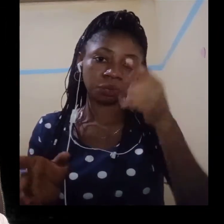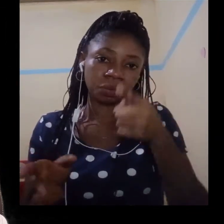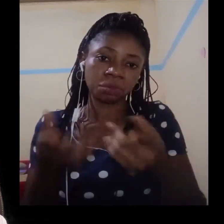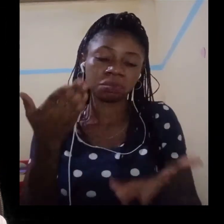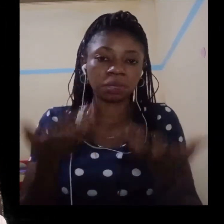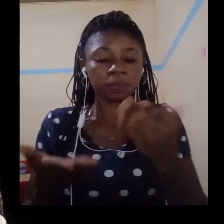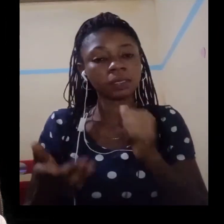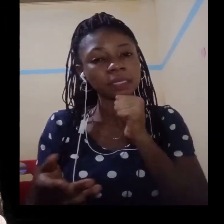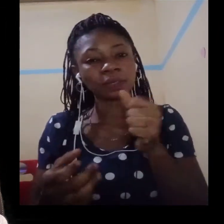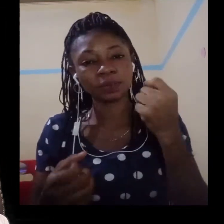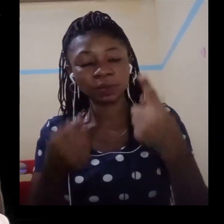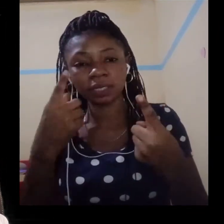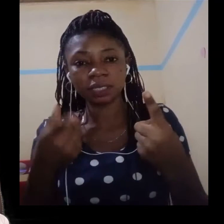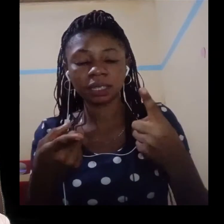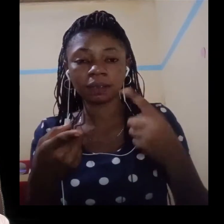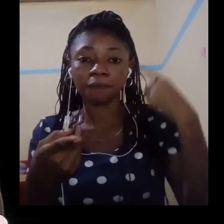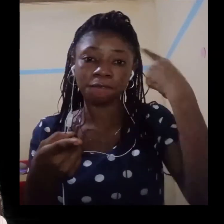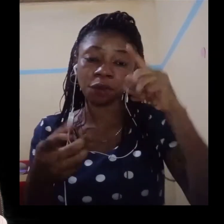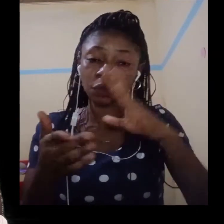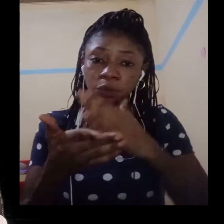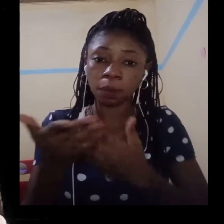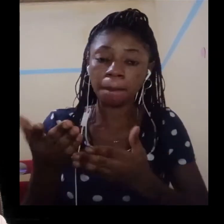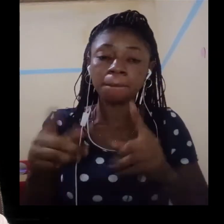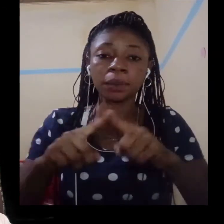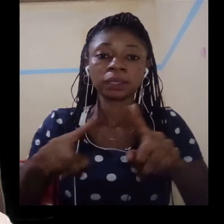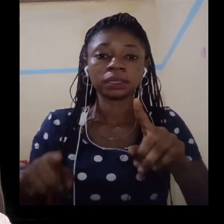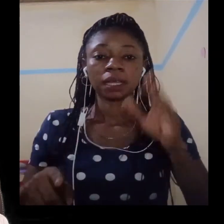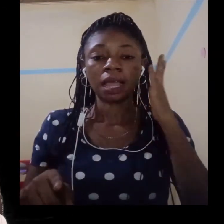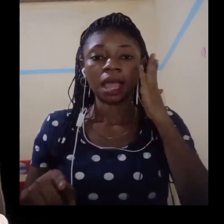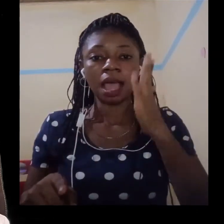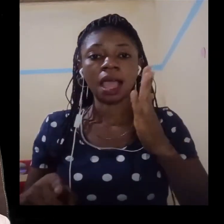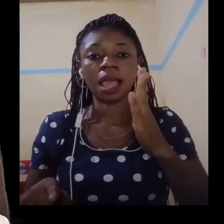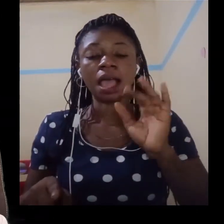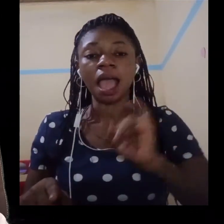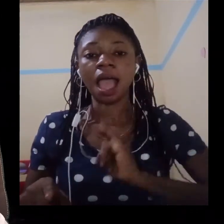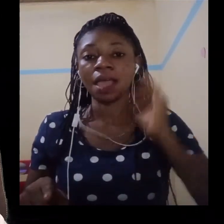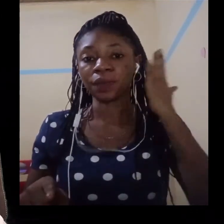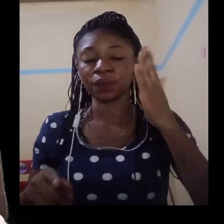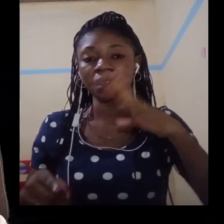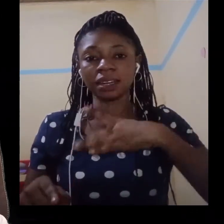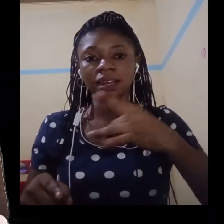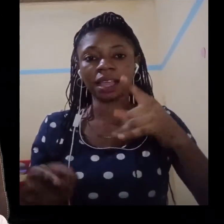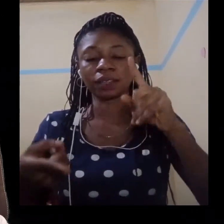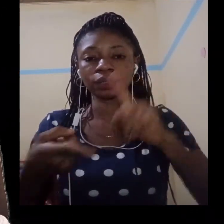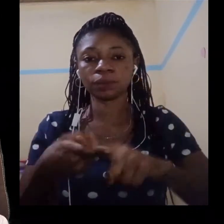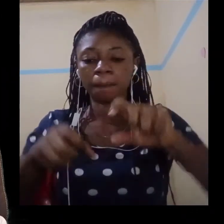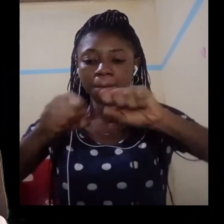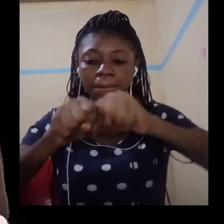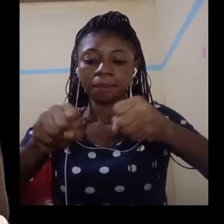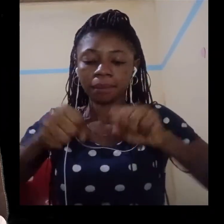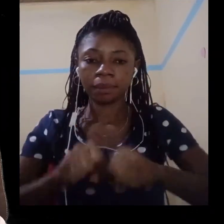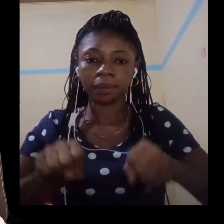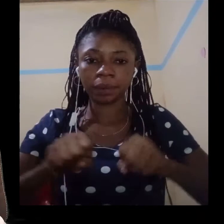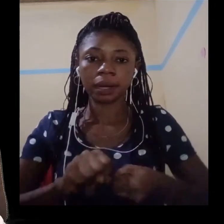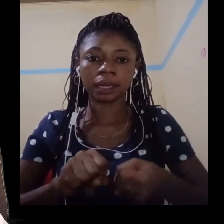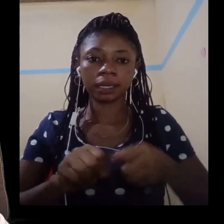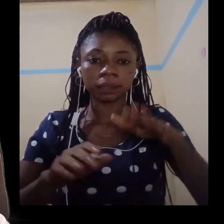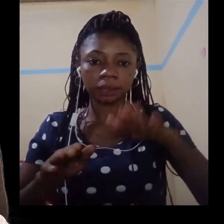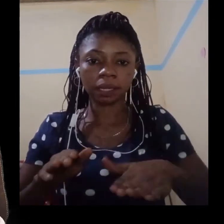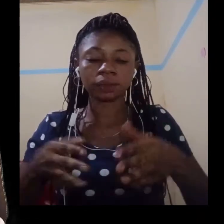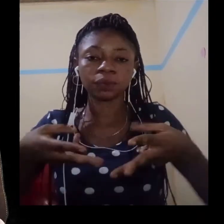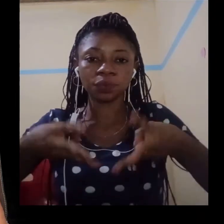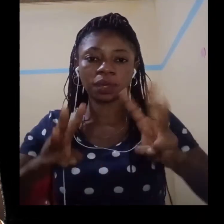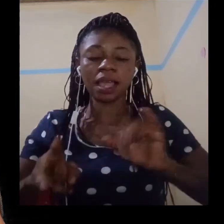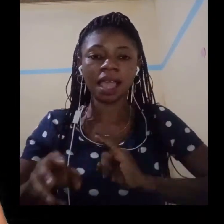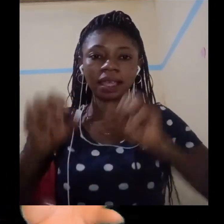would like to break it down as much as I can, speaking more to the non-signers and to the